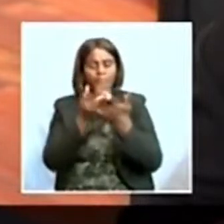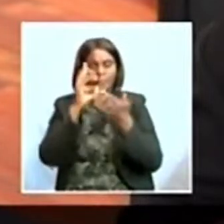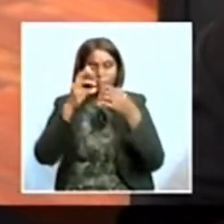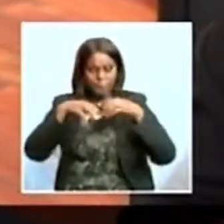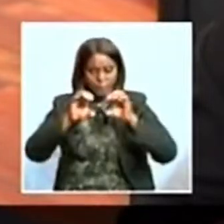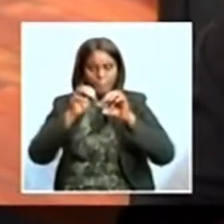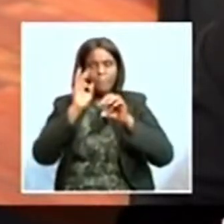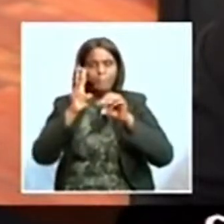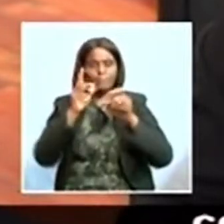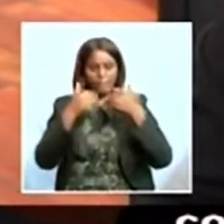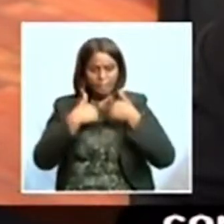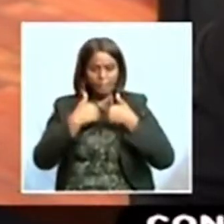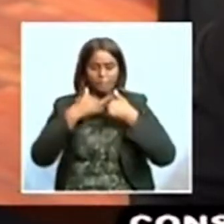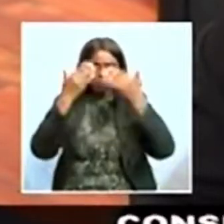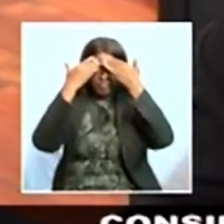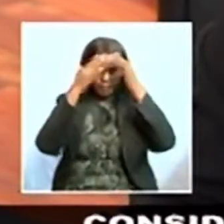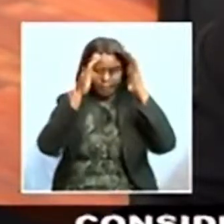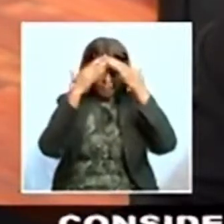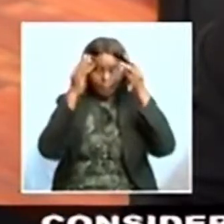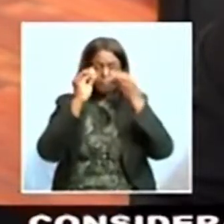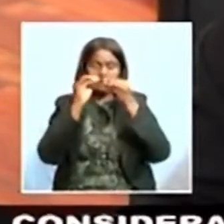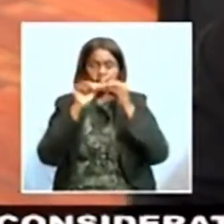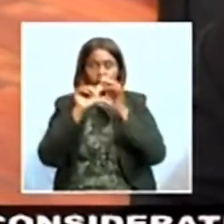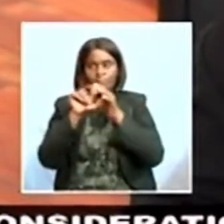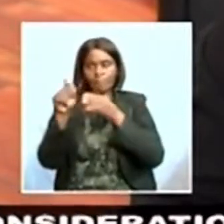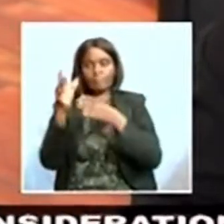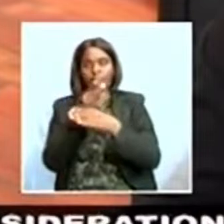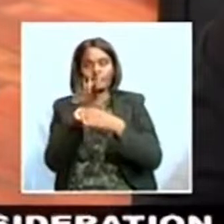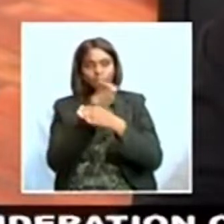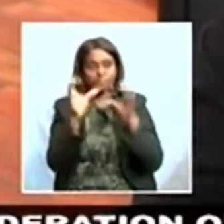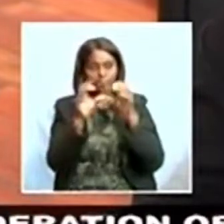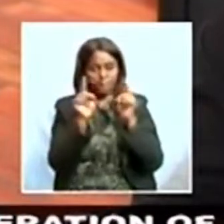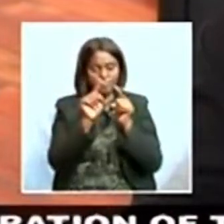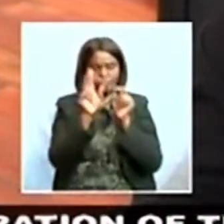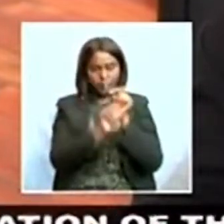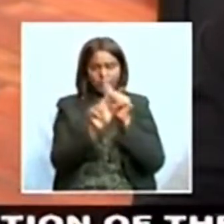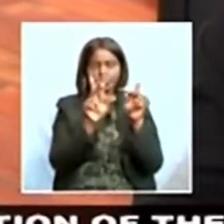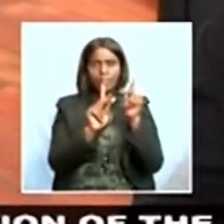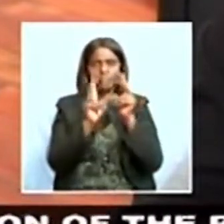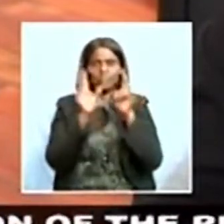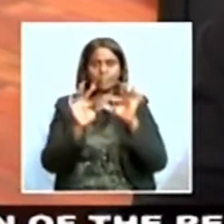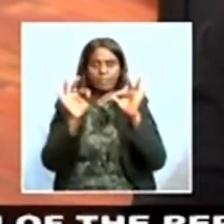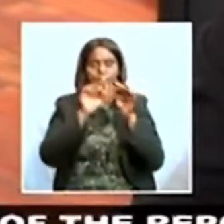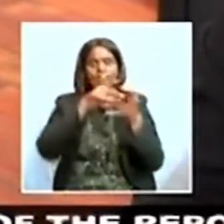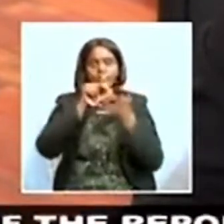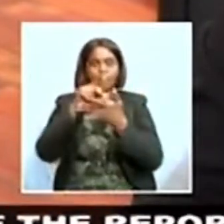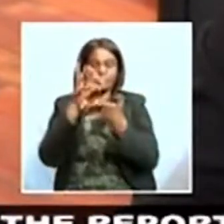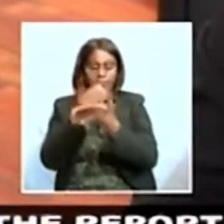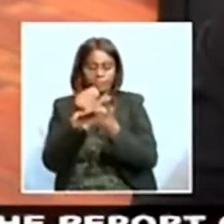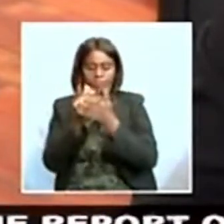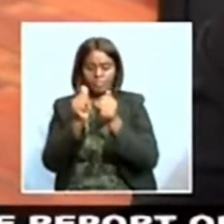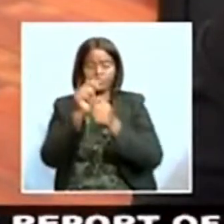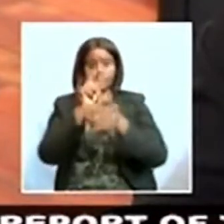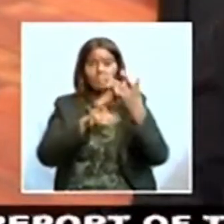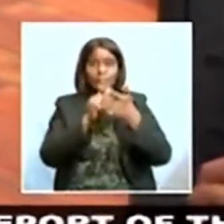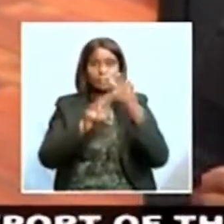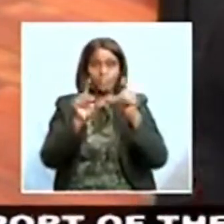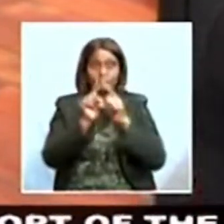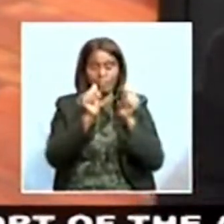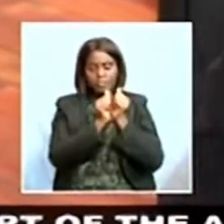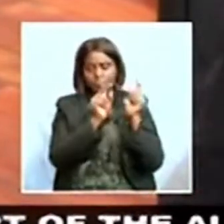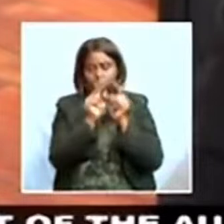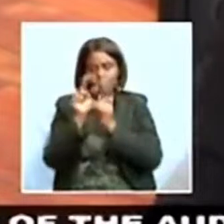continue carrying out sensitization of the business communities and residents on the importance of paying fees and charges, and